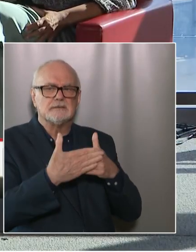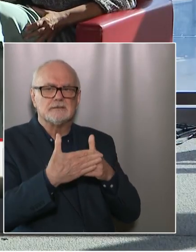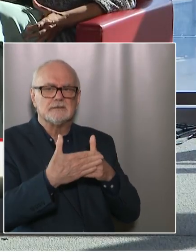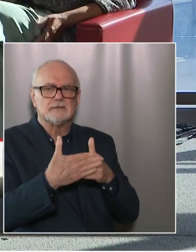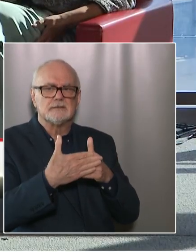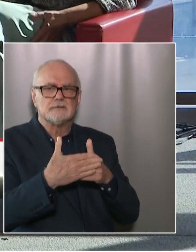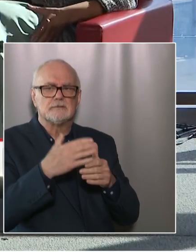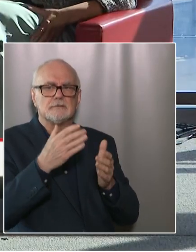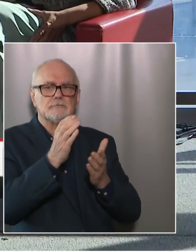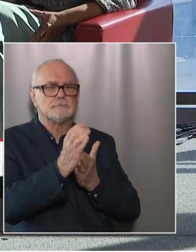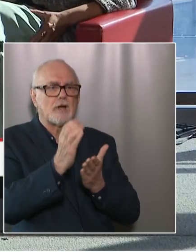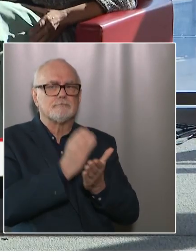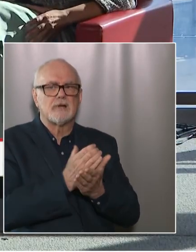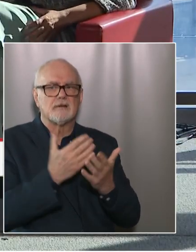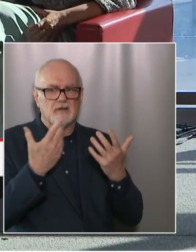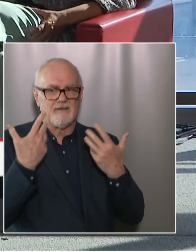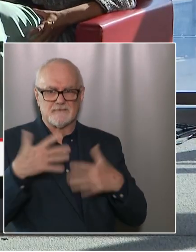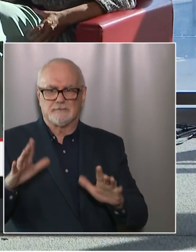would it be?